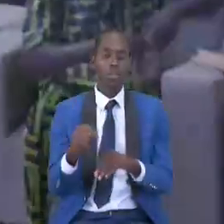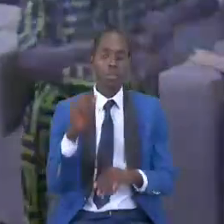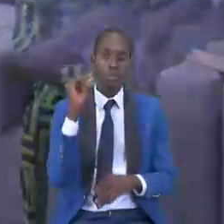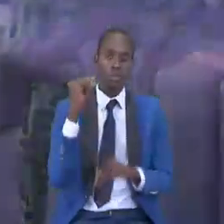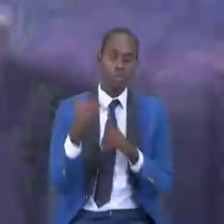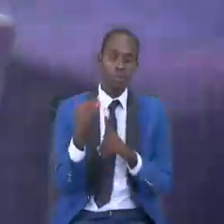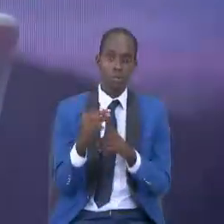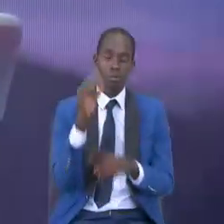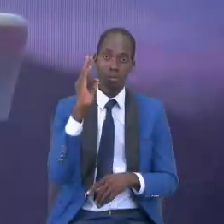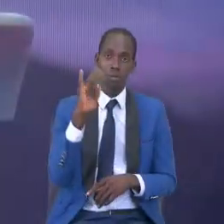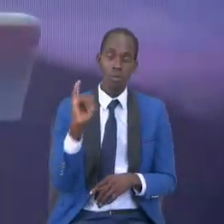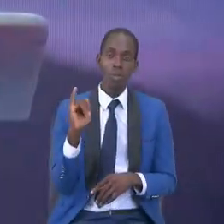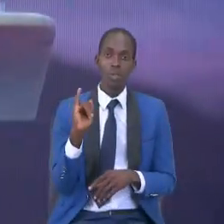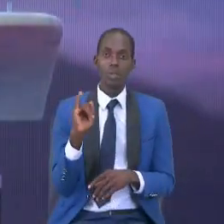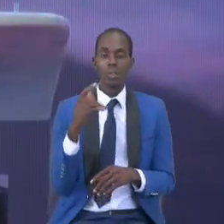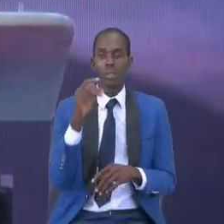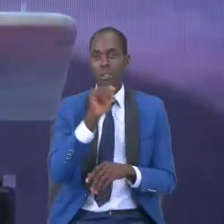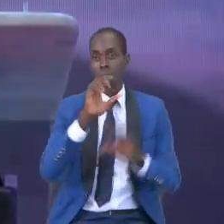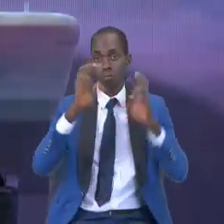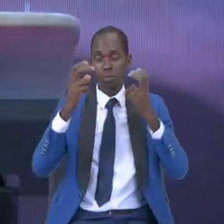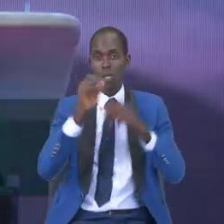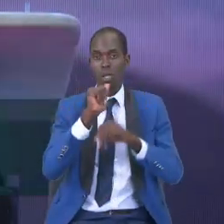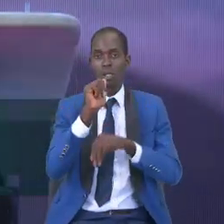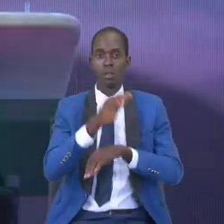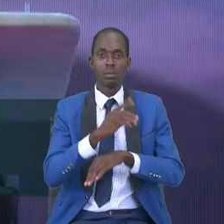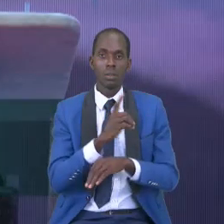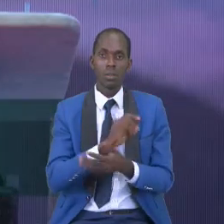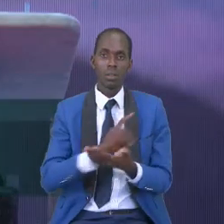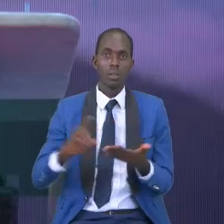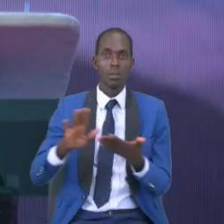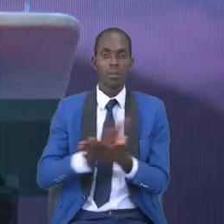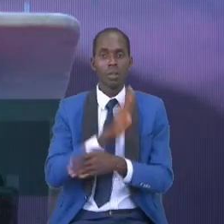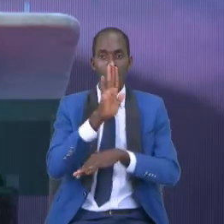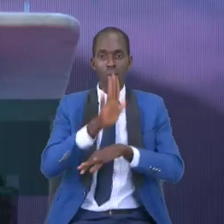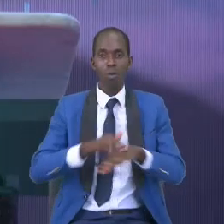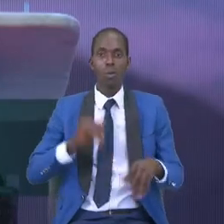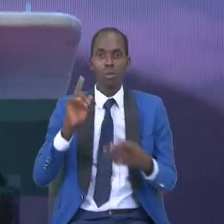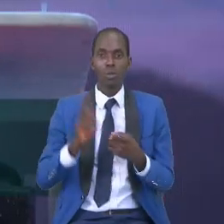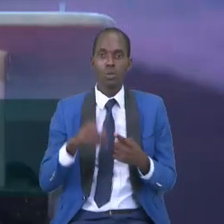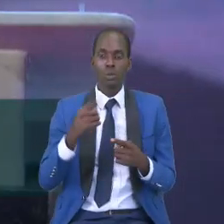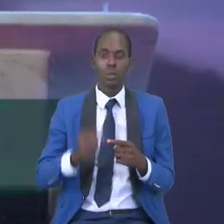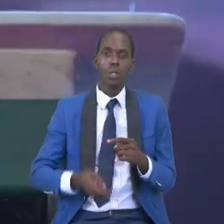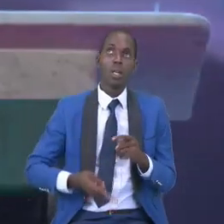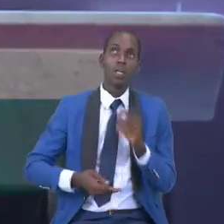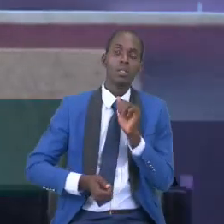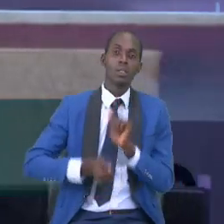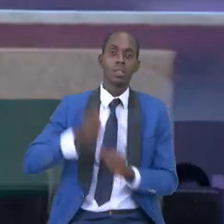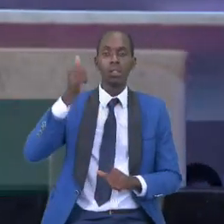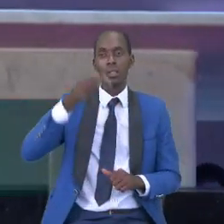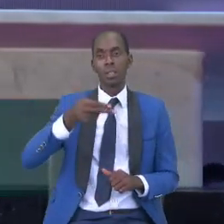divine call to the highest service. A divine call for